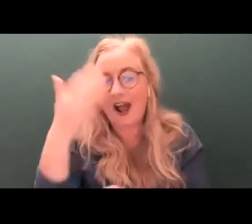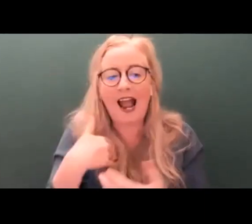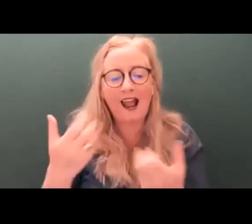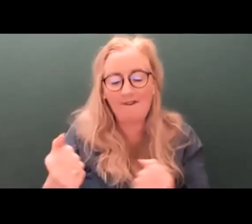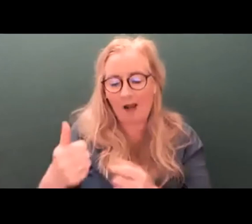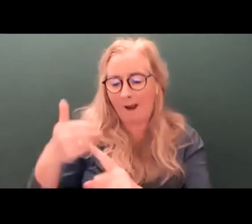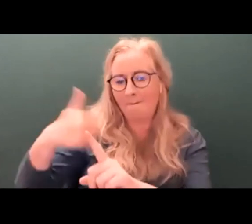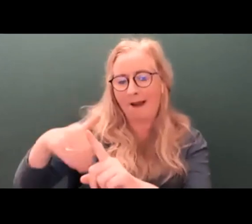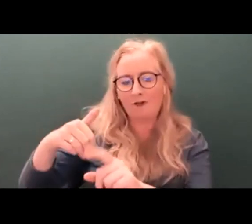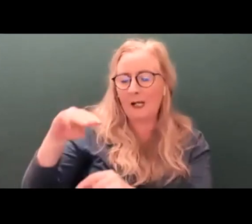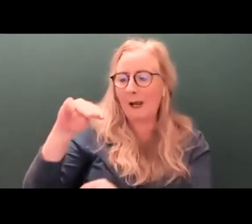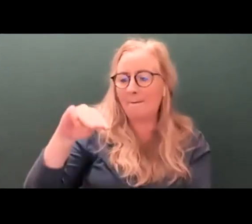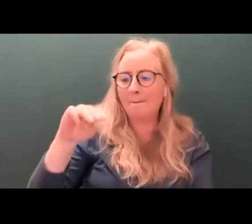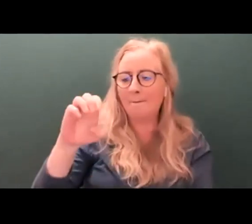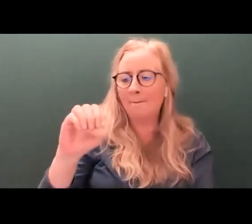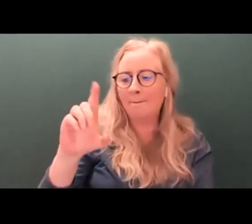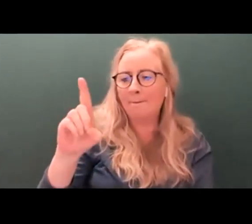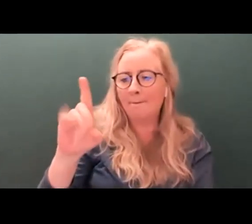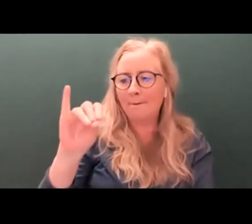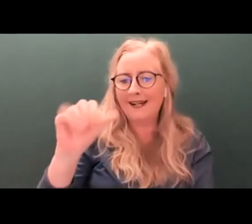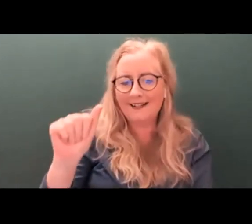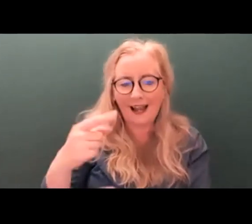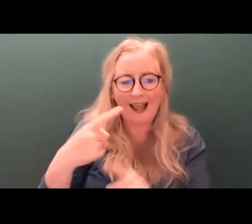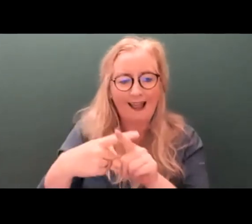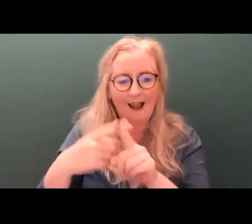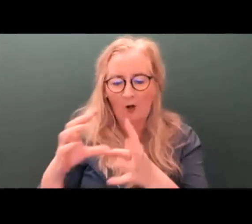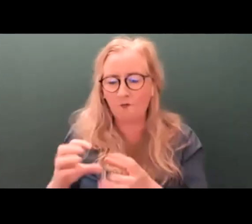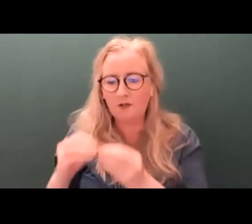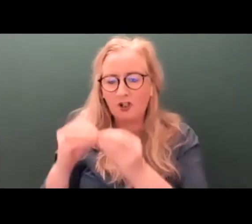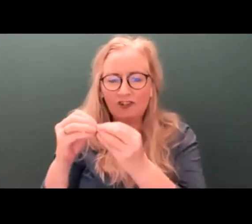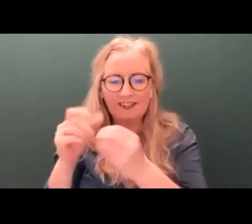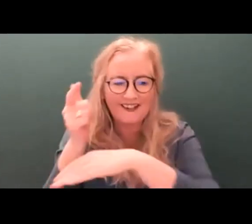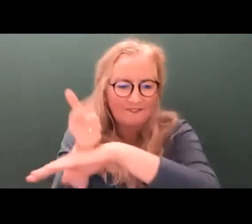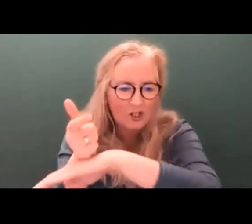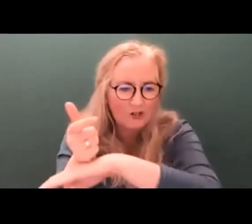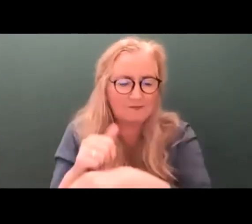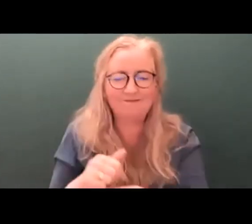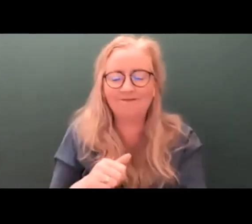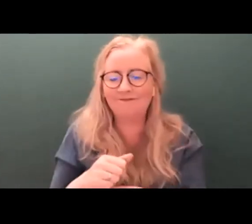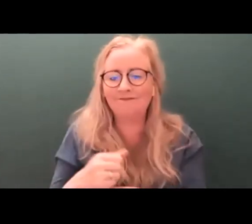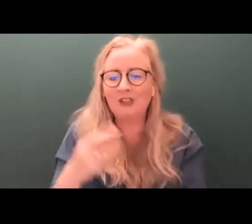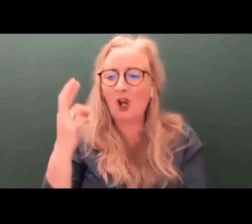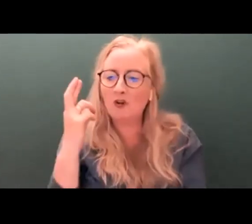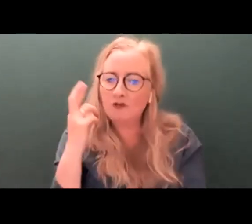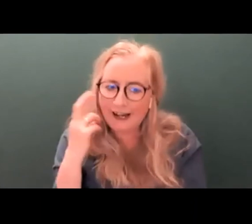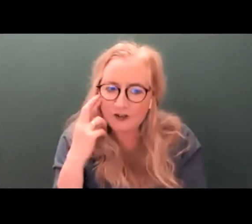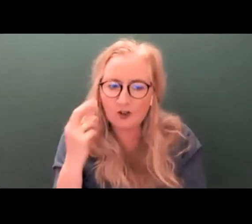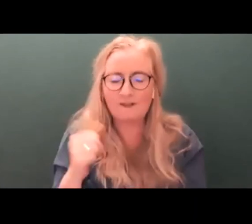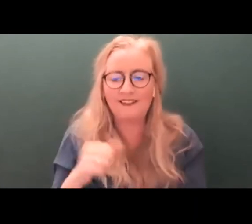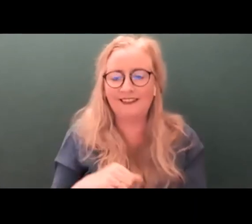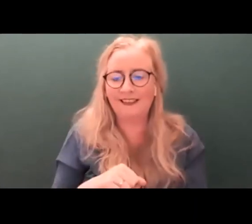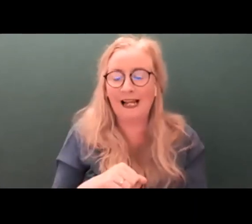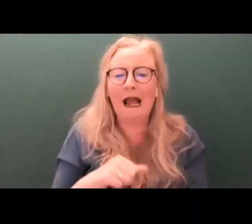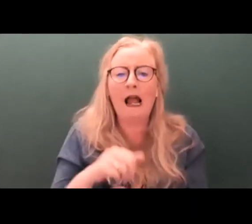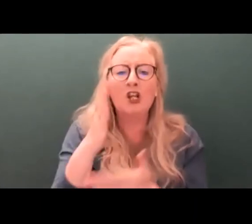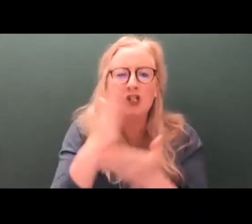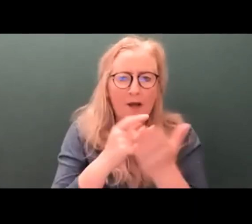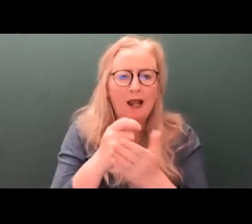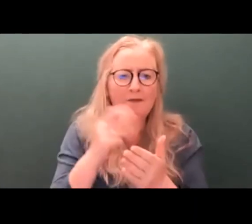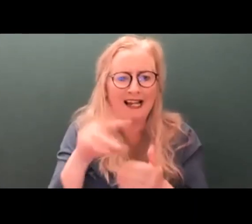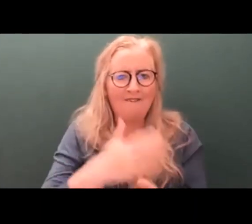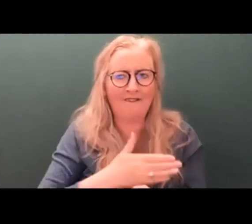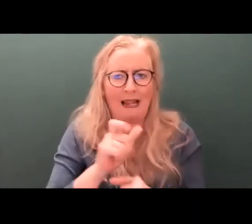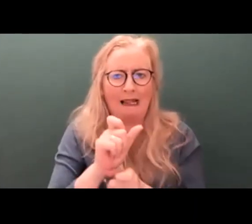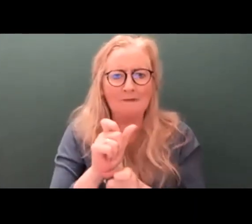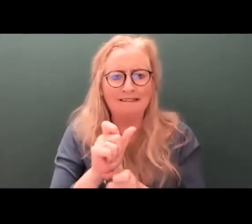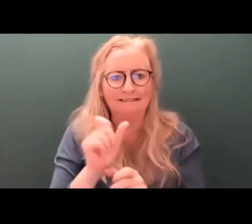media and production of video and radio. It can seem intimidating when you start off